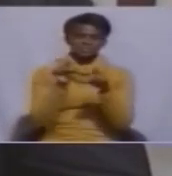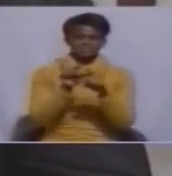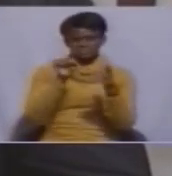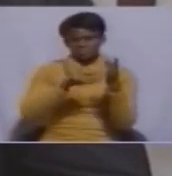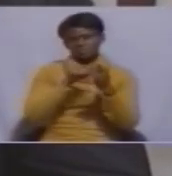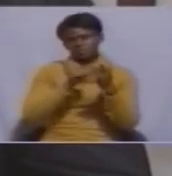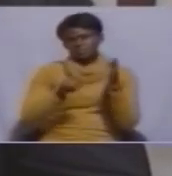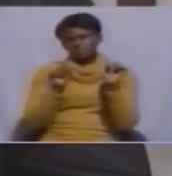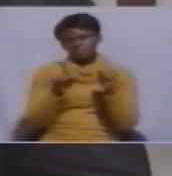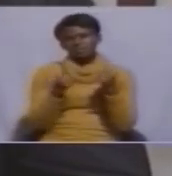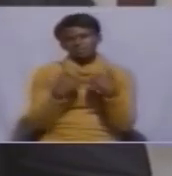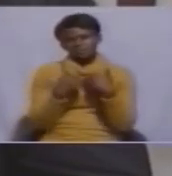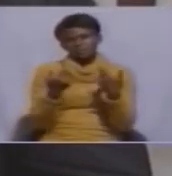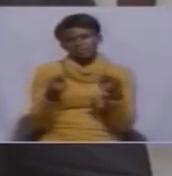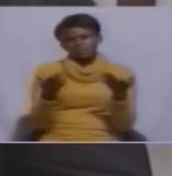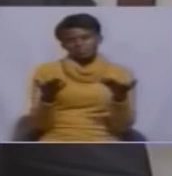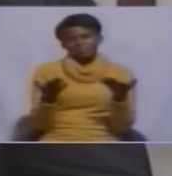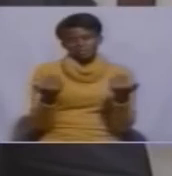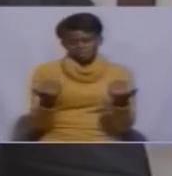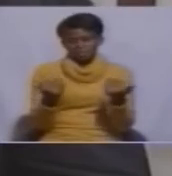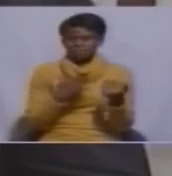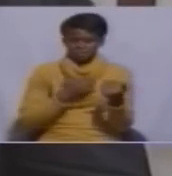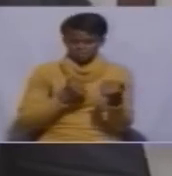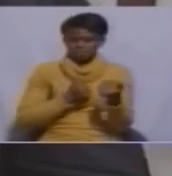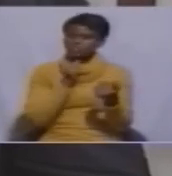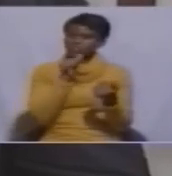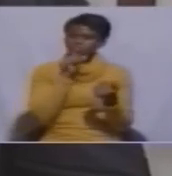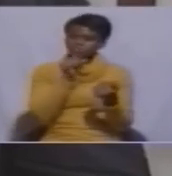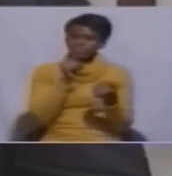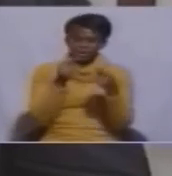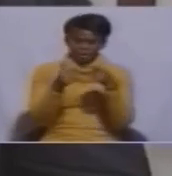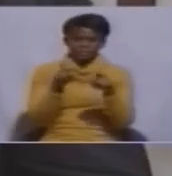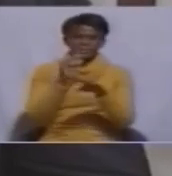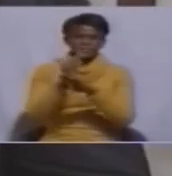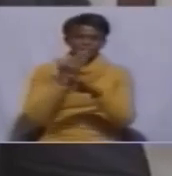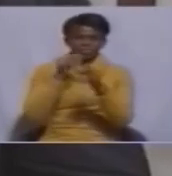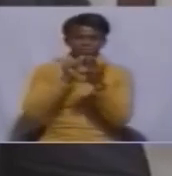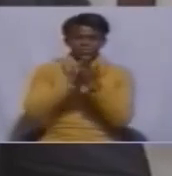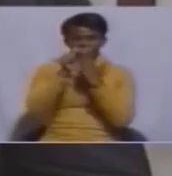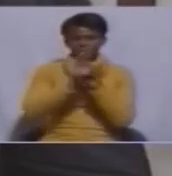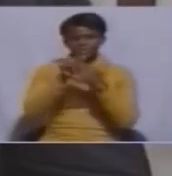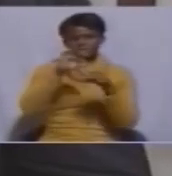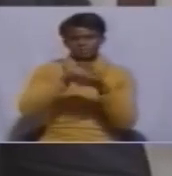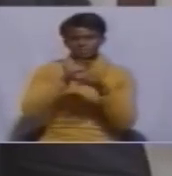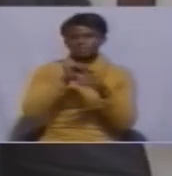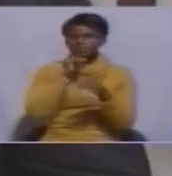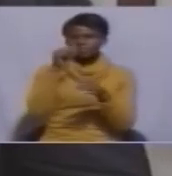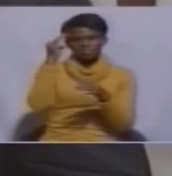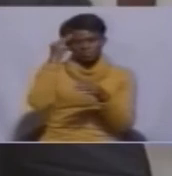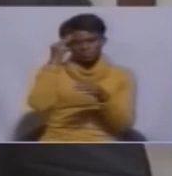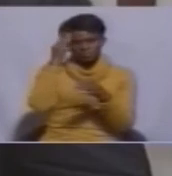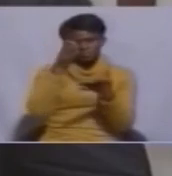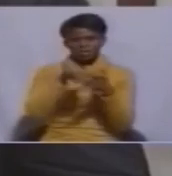effected. The only issue is that I'm not too sure that can be done before the August elections on account